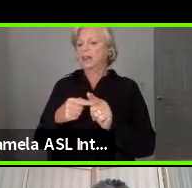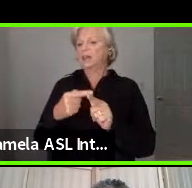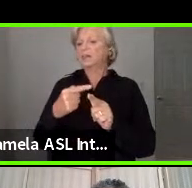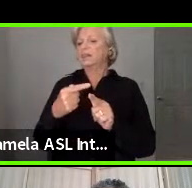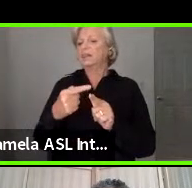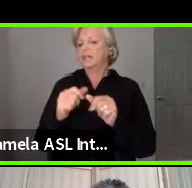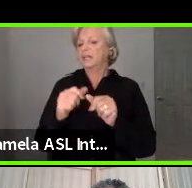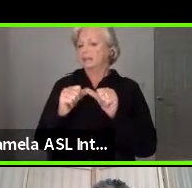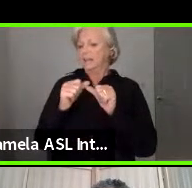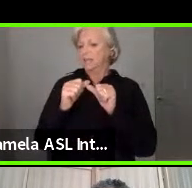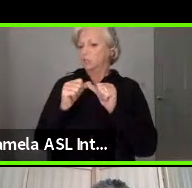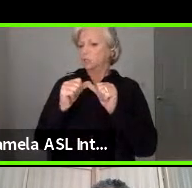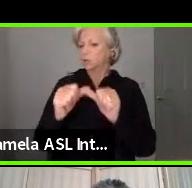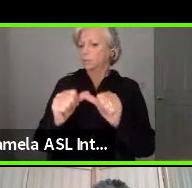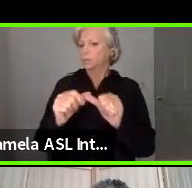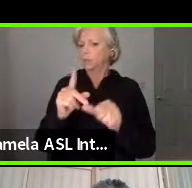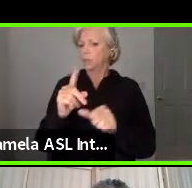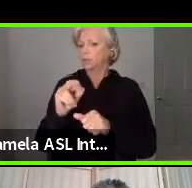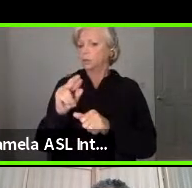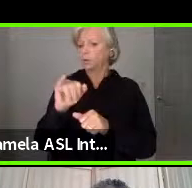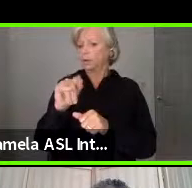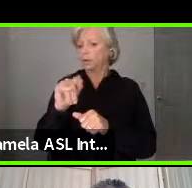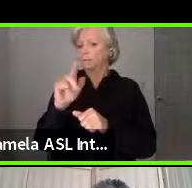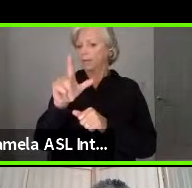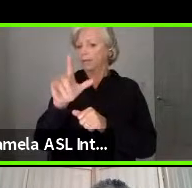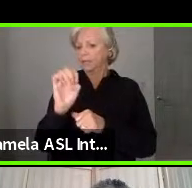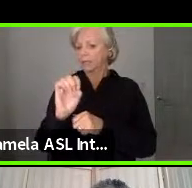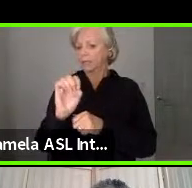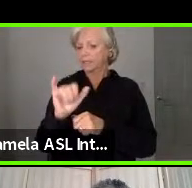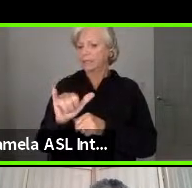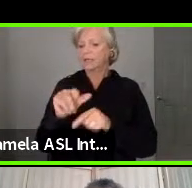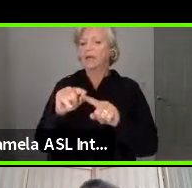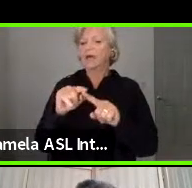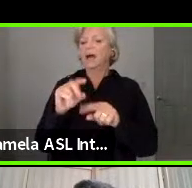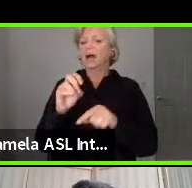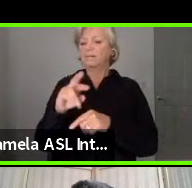durability of that second dose? And do they need to continue to do it 2 months?